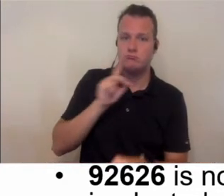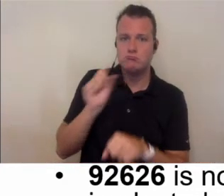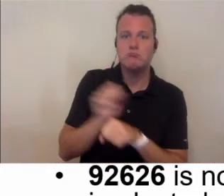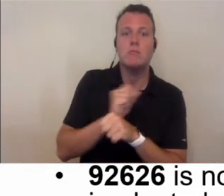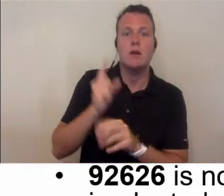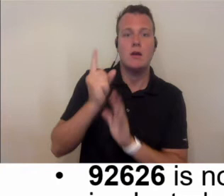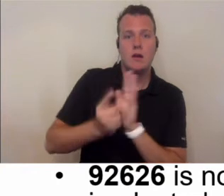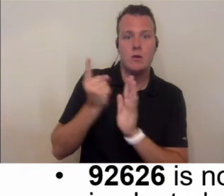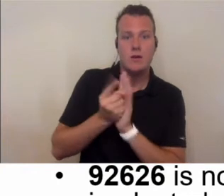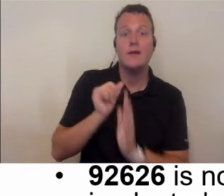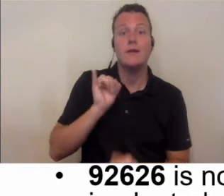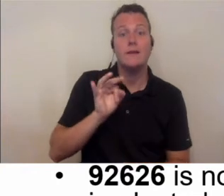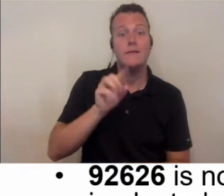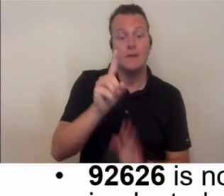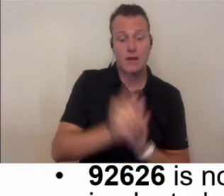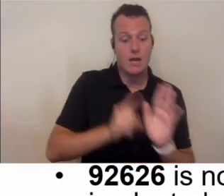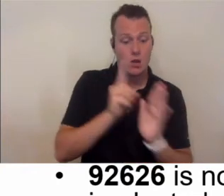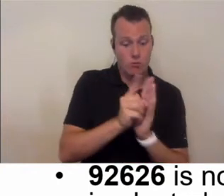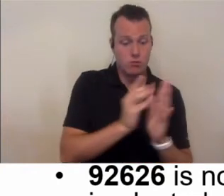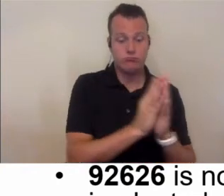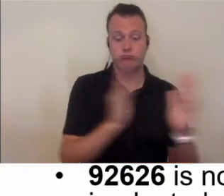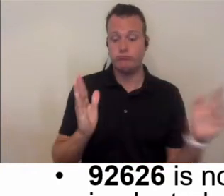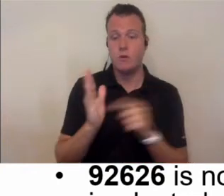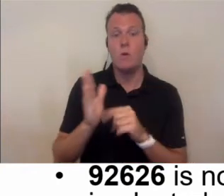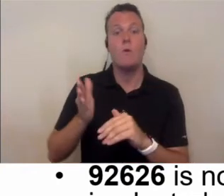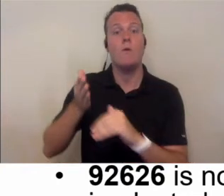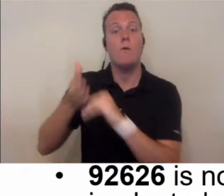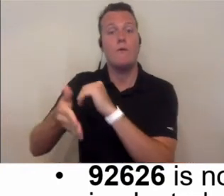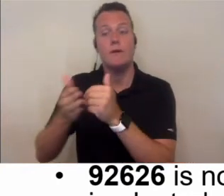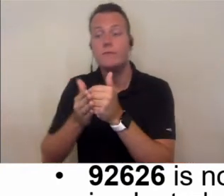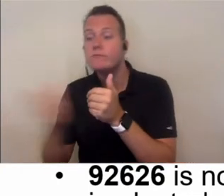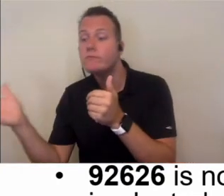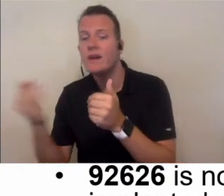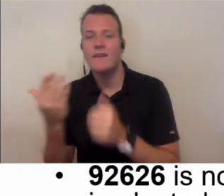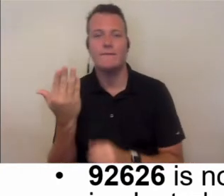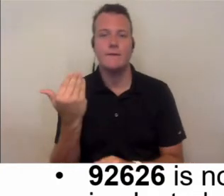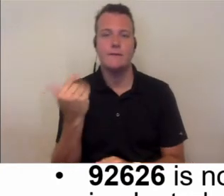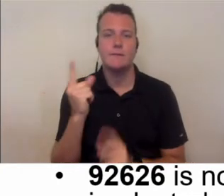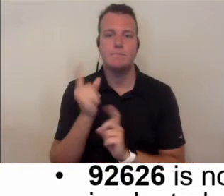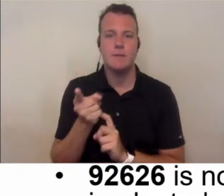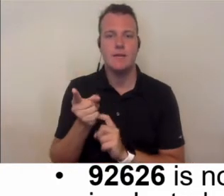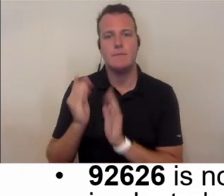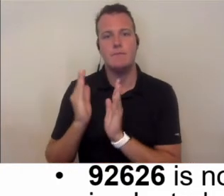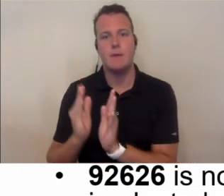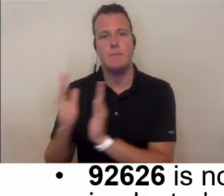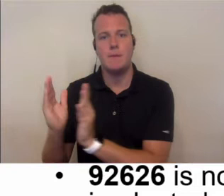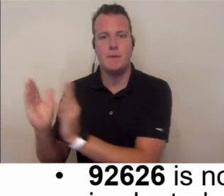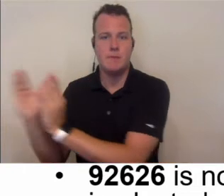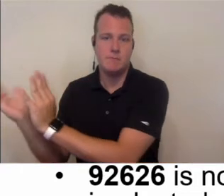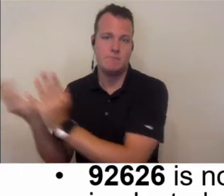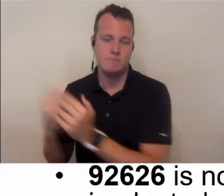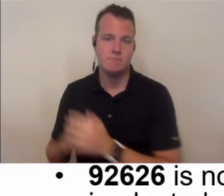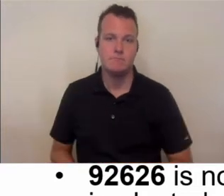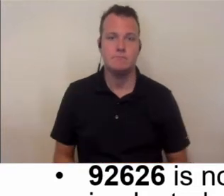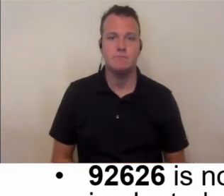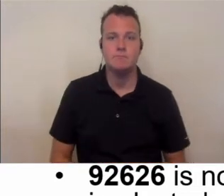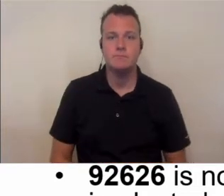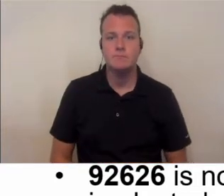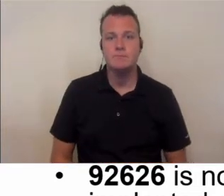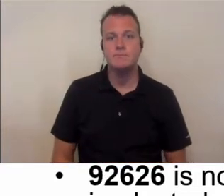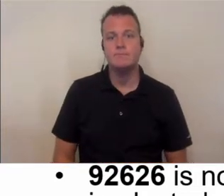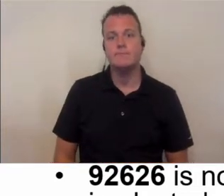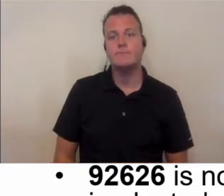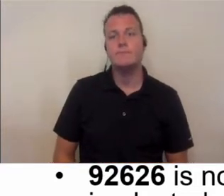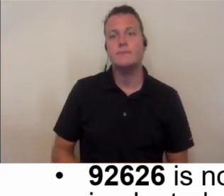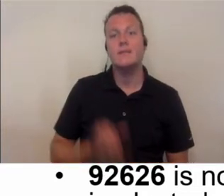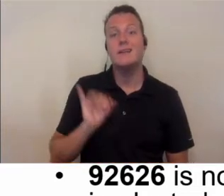over that hour, then you can bill for every 15-minute increment after that. If